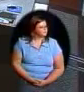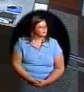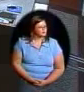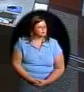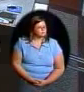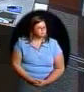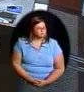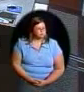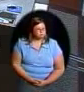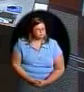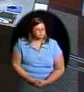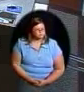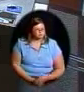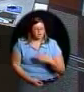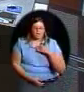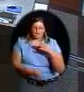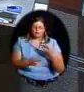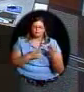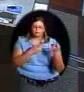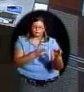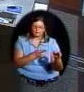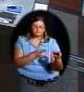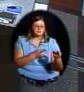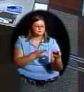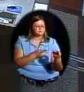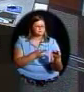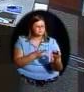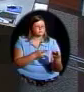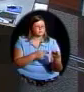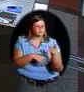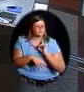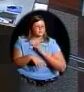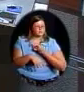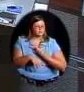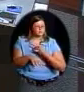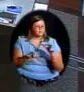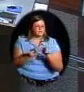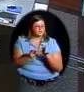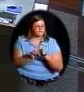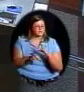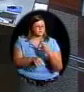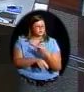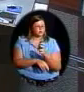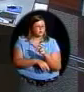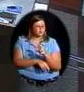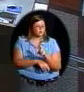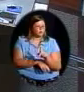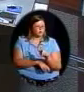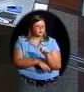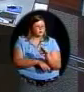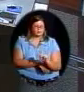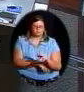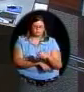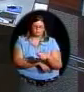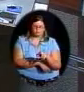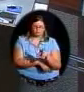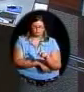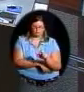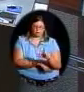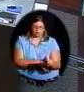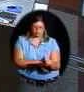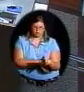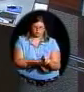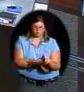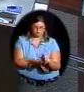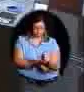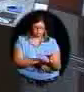Fellow board members, I would recommend that we elect Harlan Parker in the absence of our current vice president and president to run our